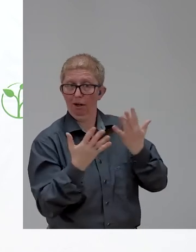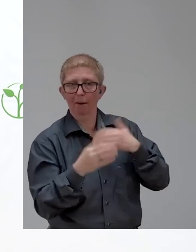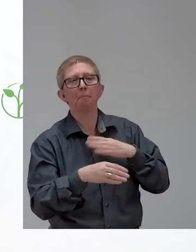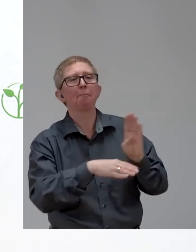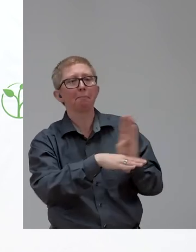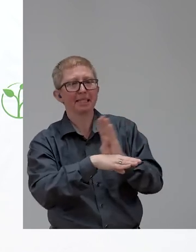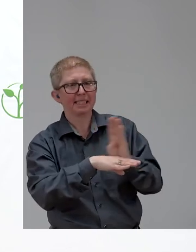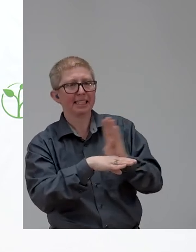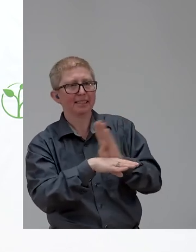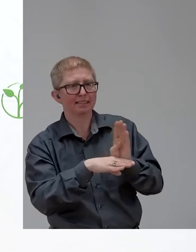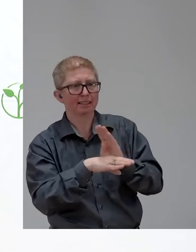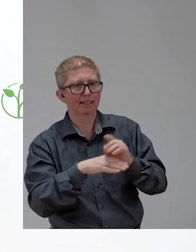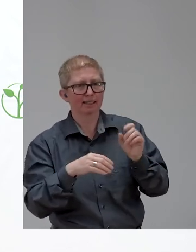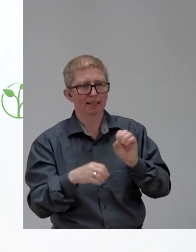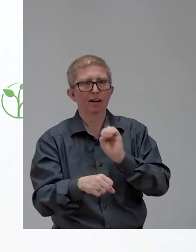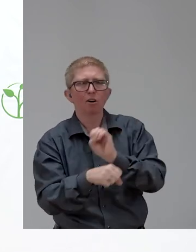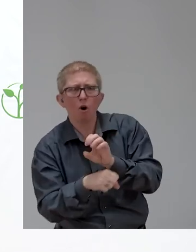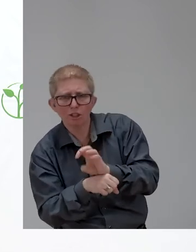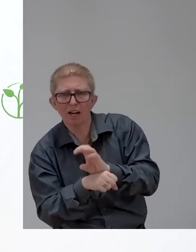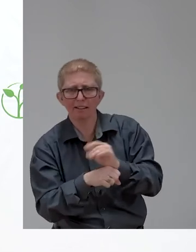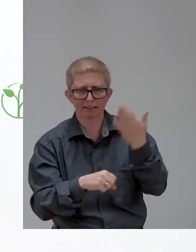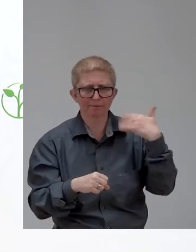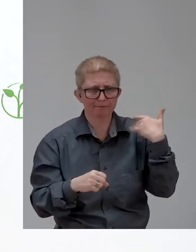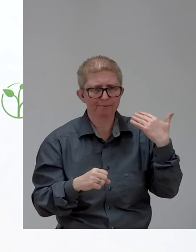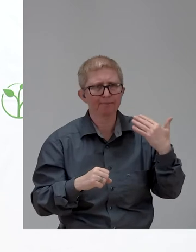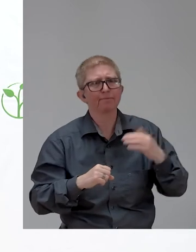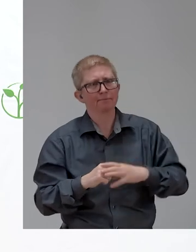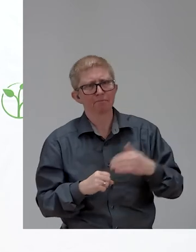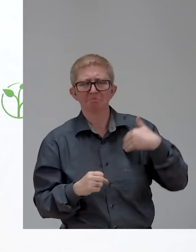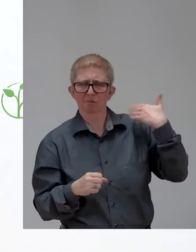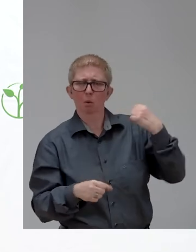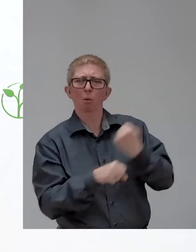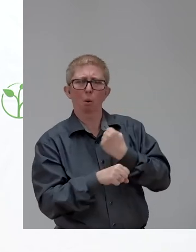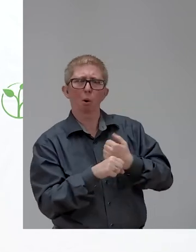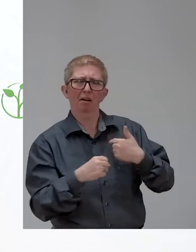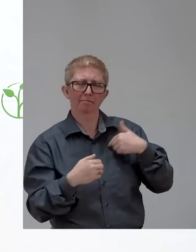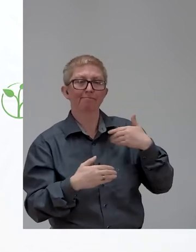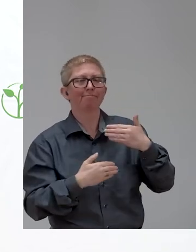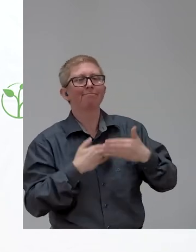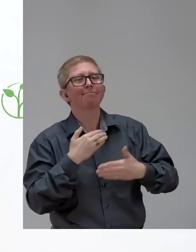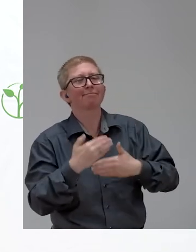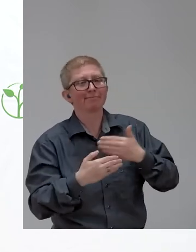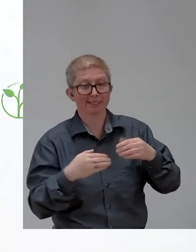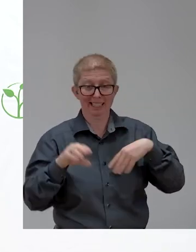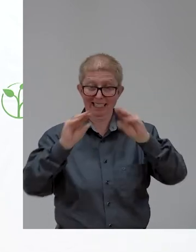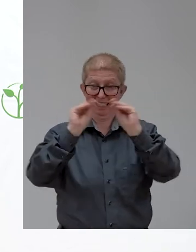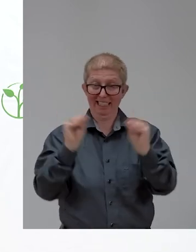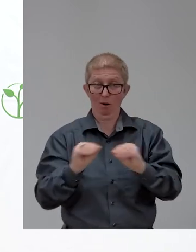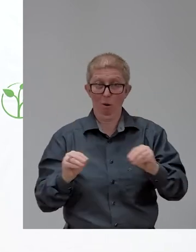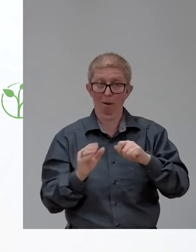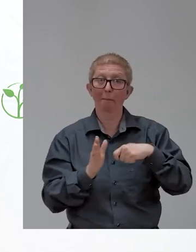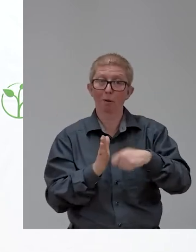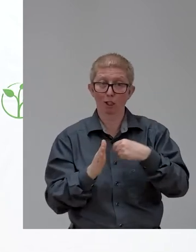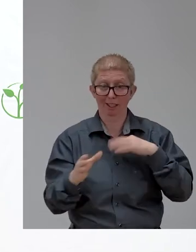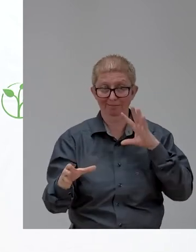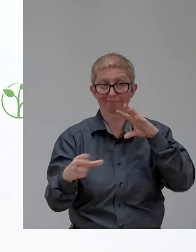was for purpose. When I came here to the Zero conference and met the participants, purpose was the